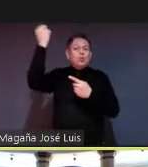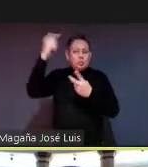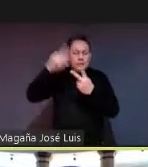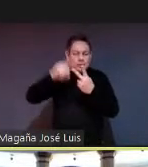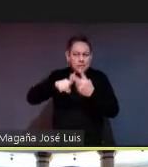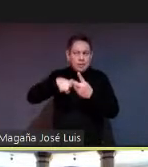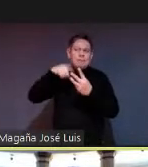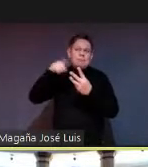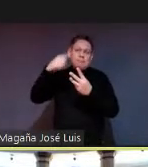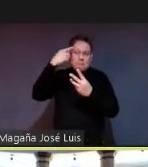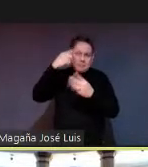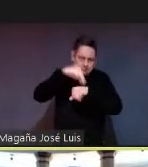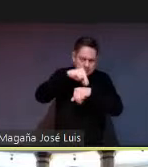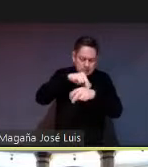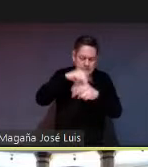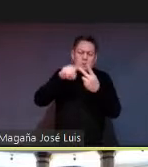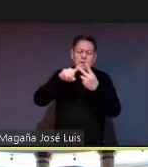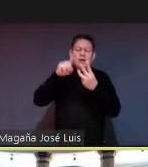nutrition school,